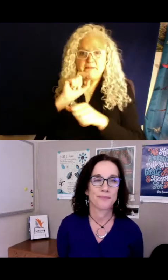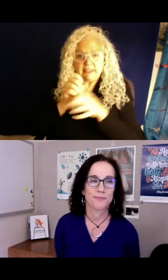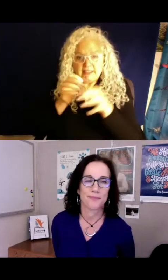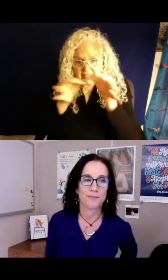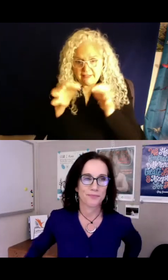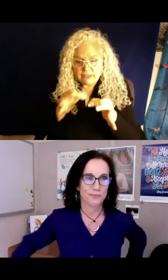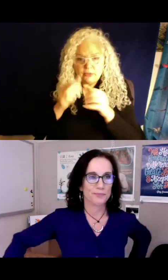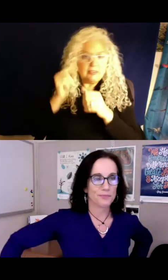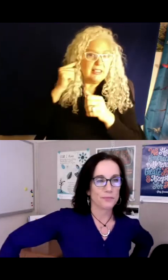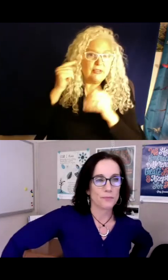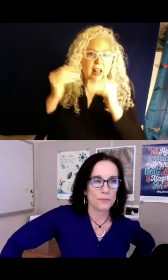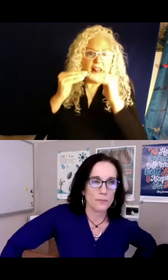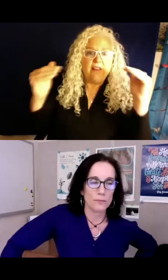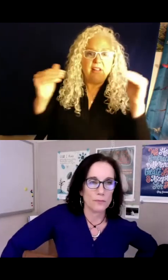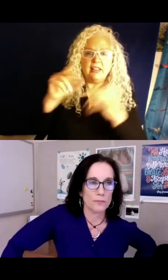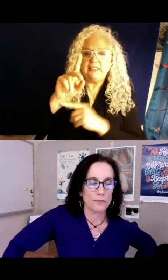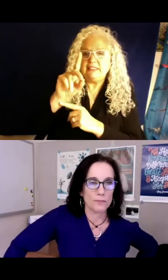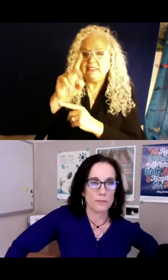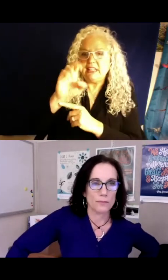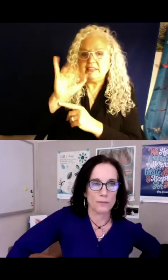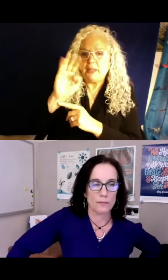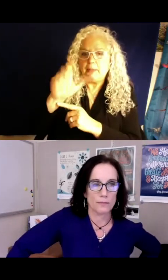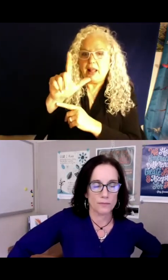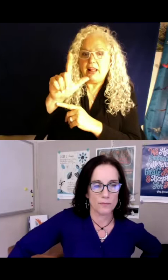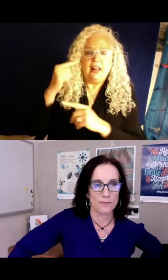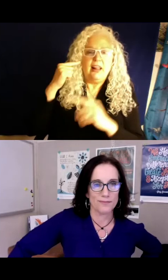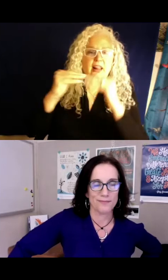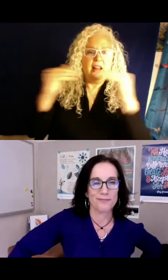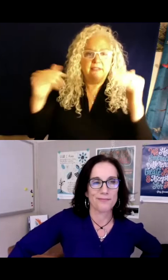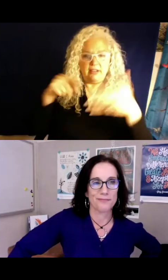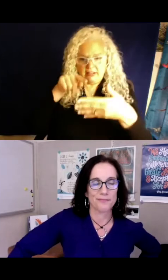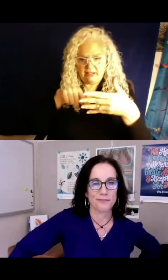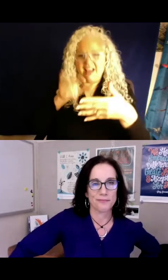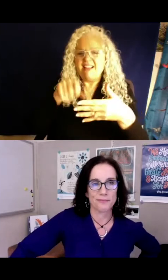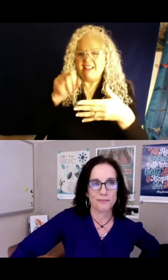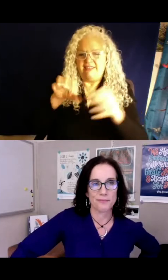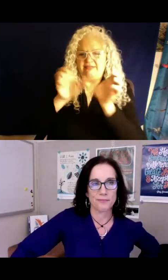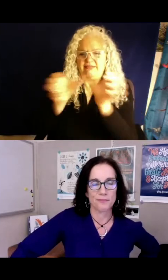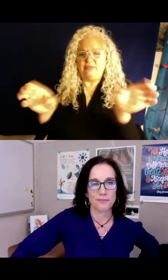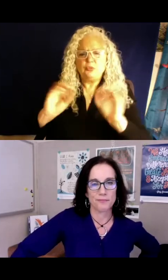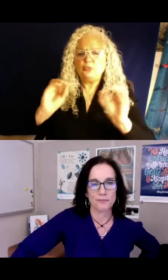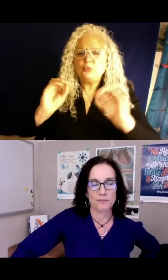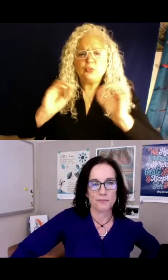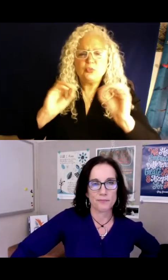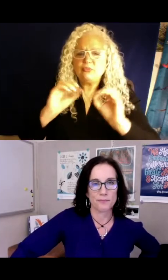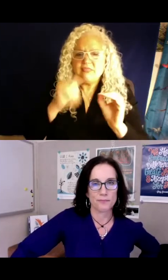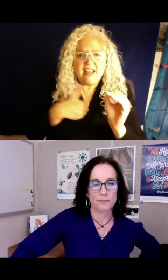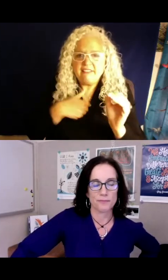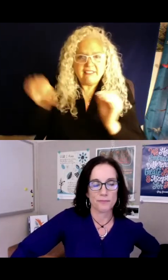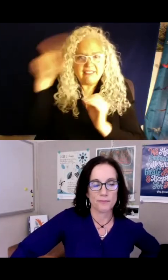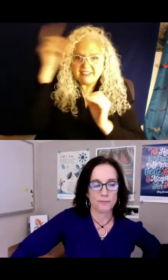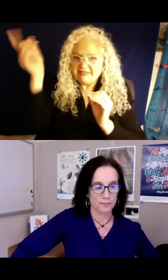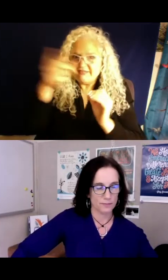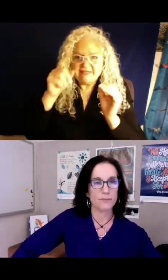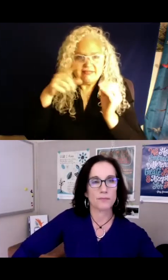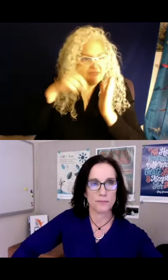a measurement specifically about hearing levels that differentiates hearing versus hard of